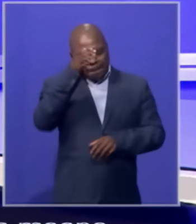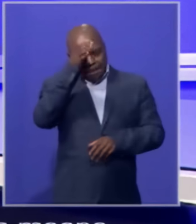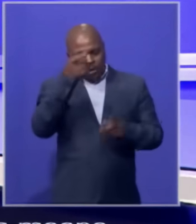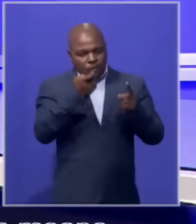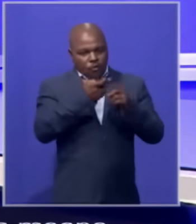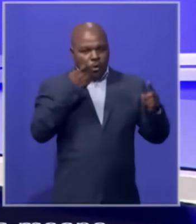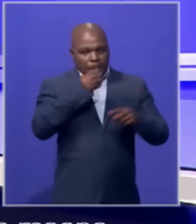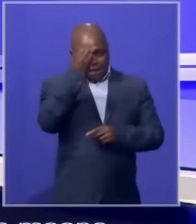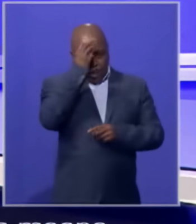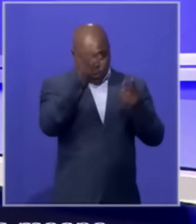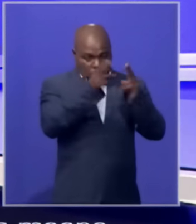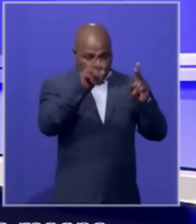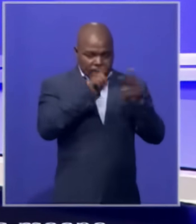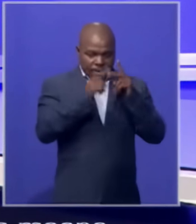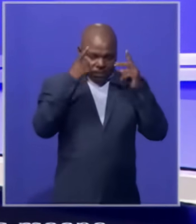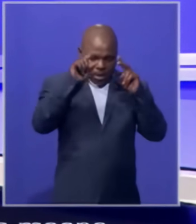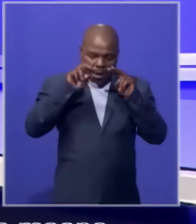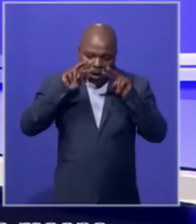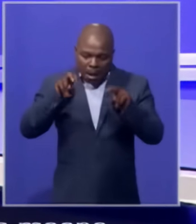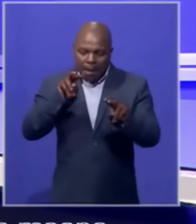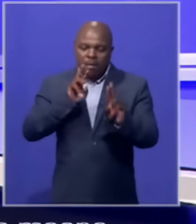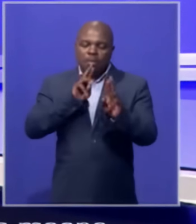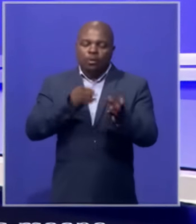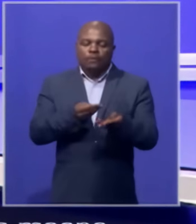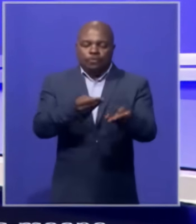ya Pretoria le ya Witwatersrand.